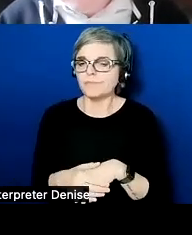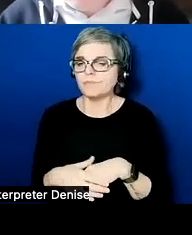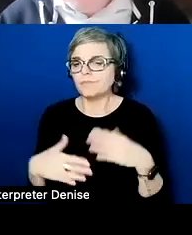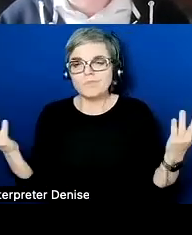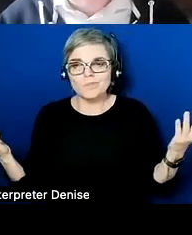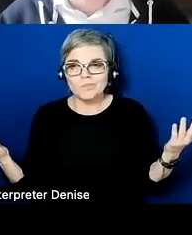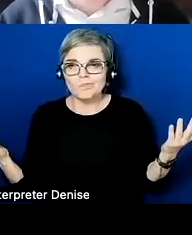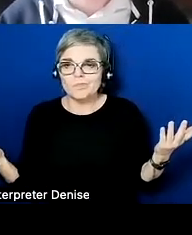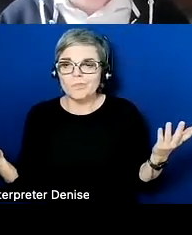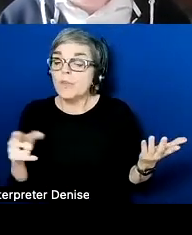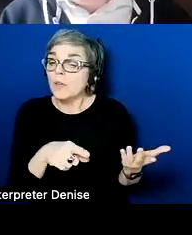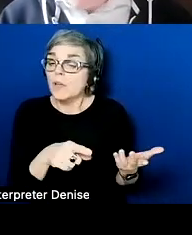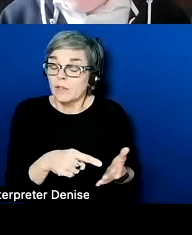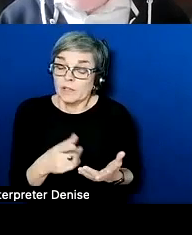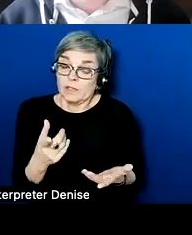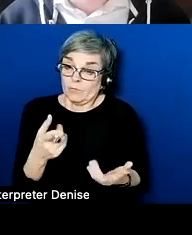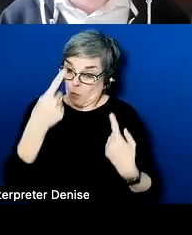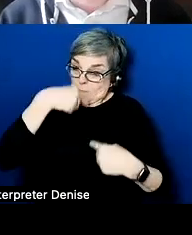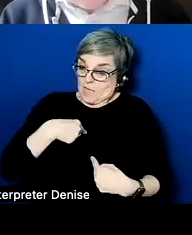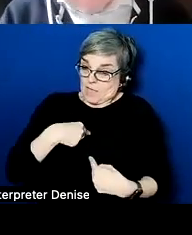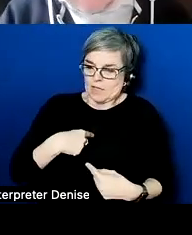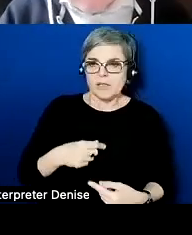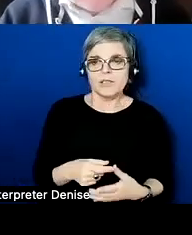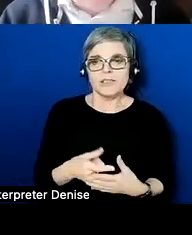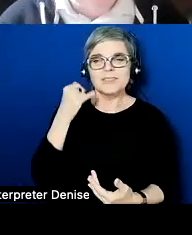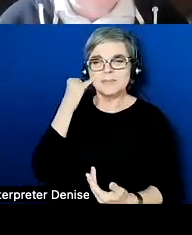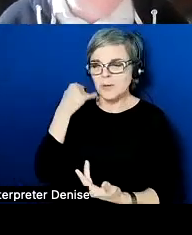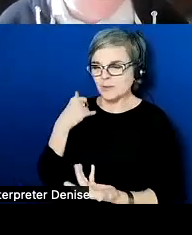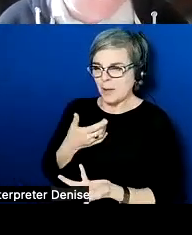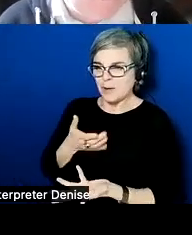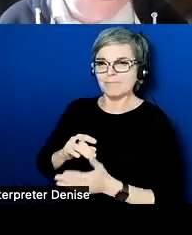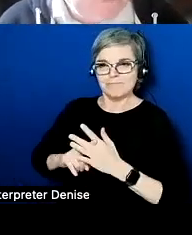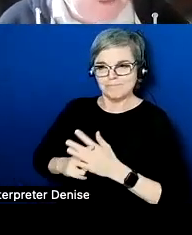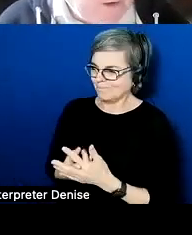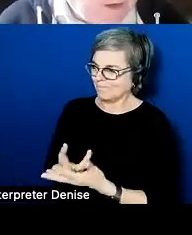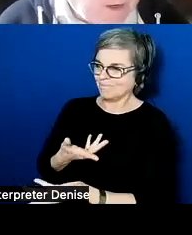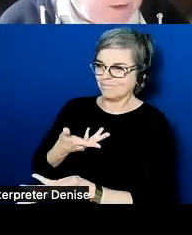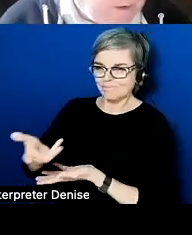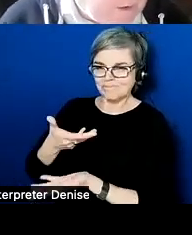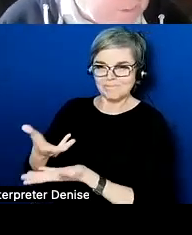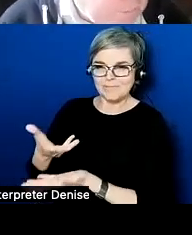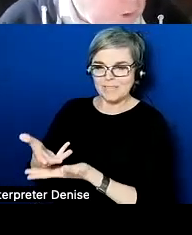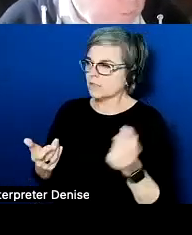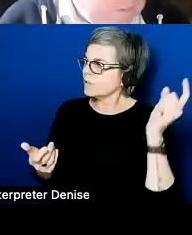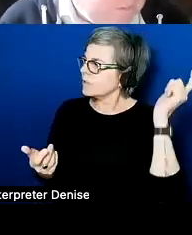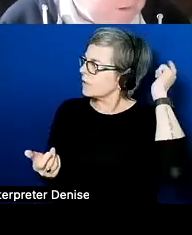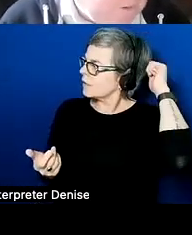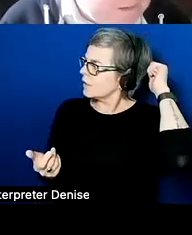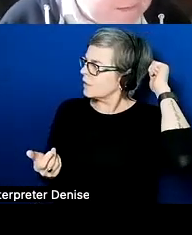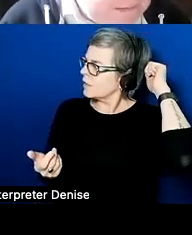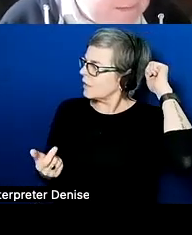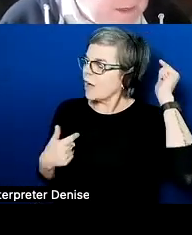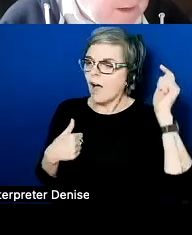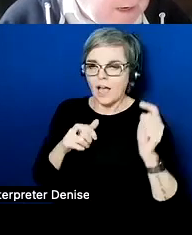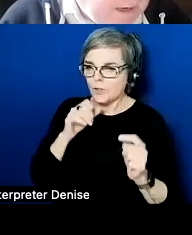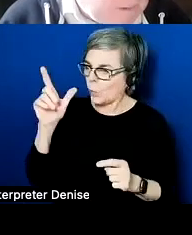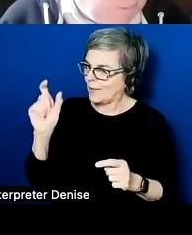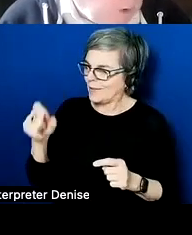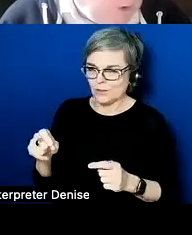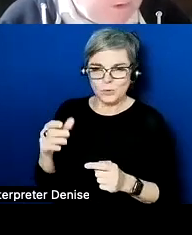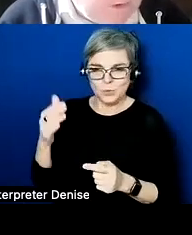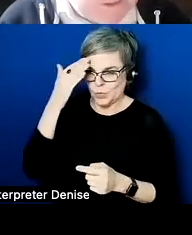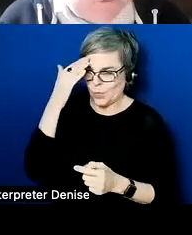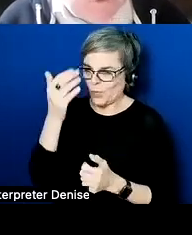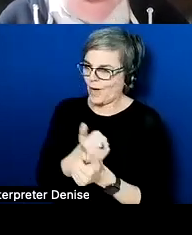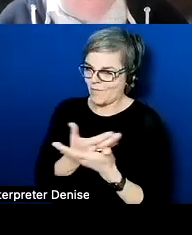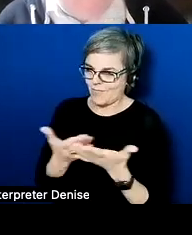don't need to know everything, and I'm happy to learn from each other. As a comment from Christine, the